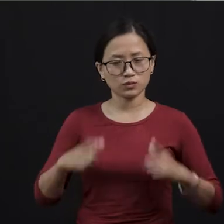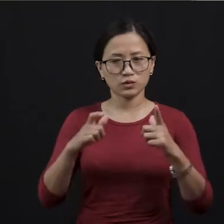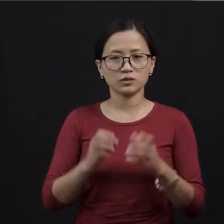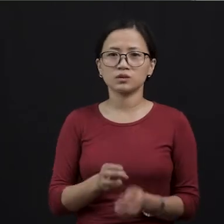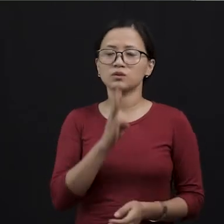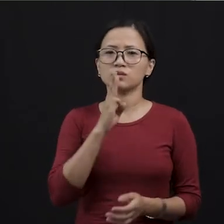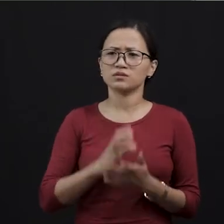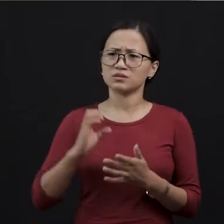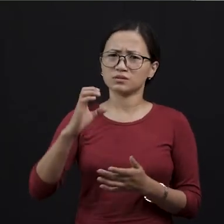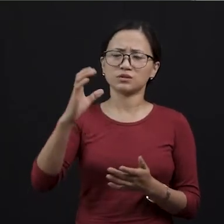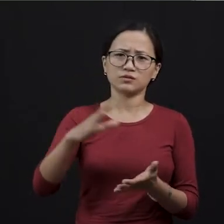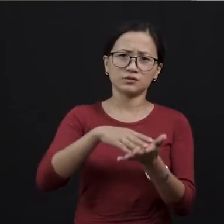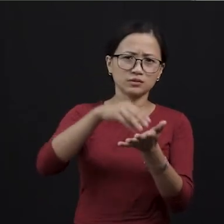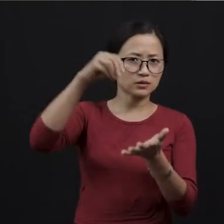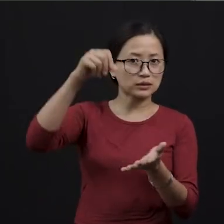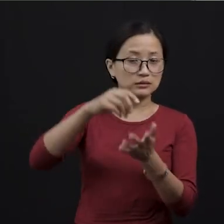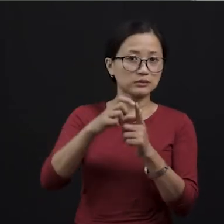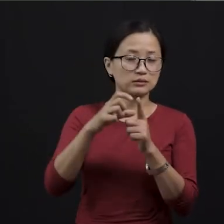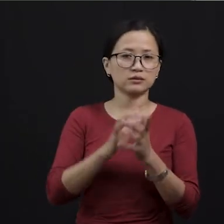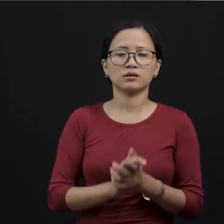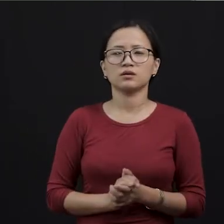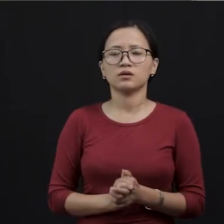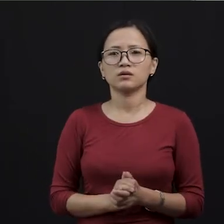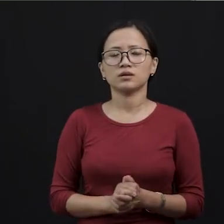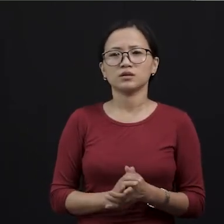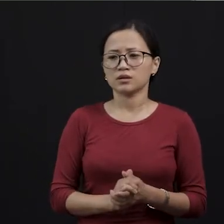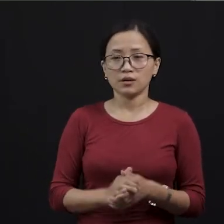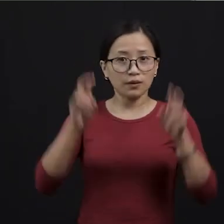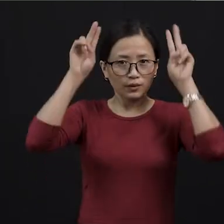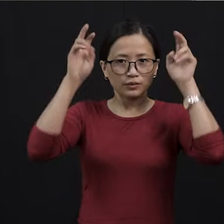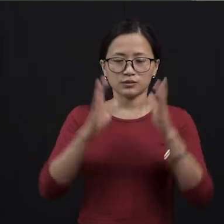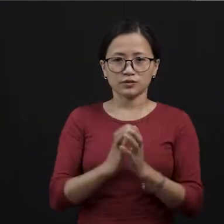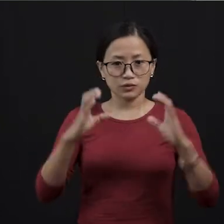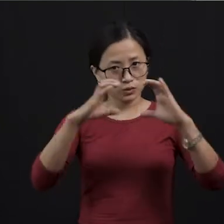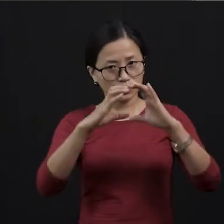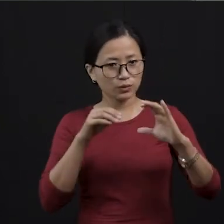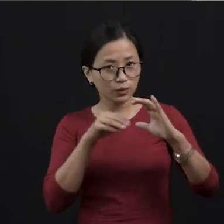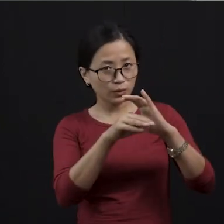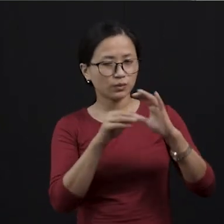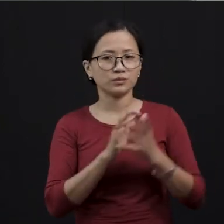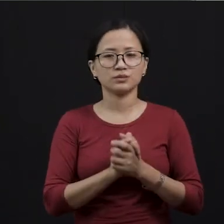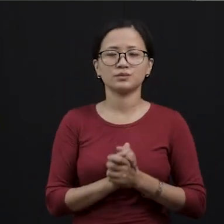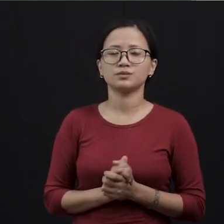in desert, the rabbits lives in burrows, right? And